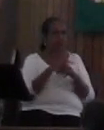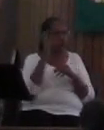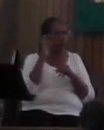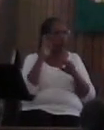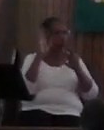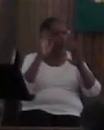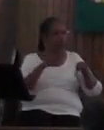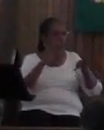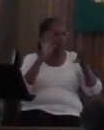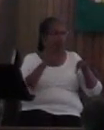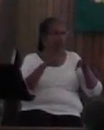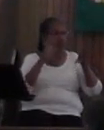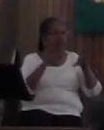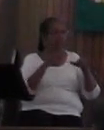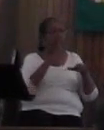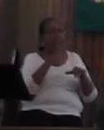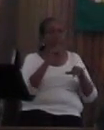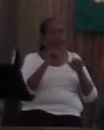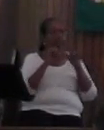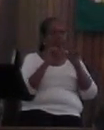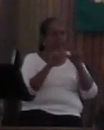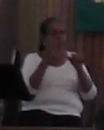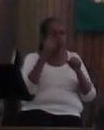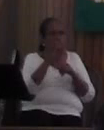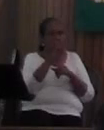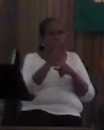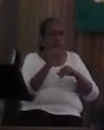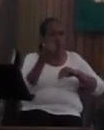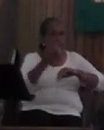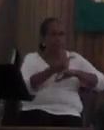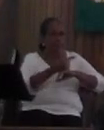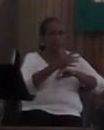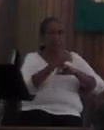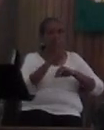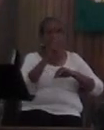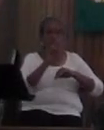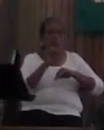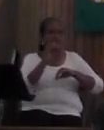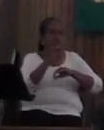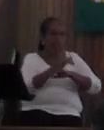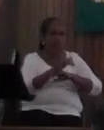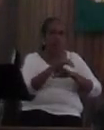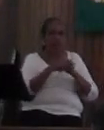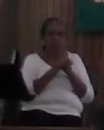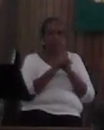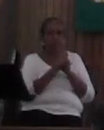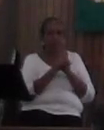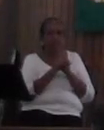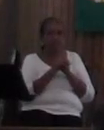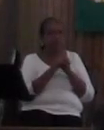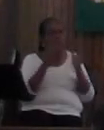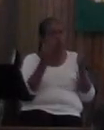rain started, and it rained for 40 days and 40 nights.